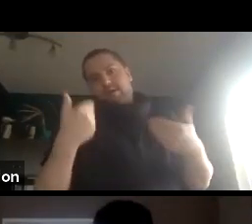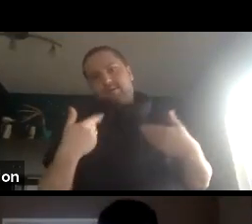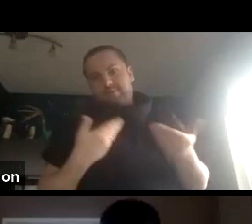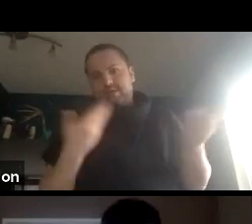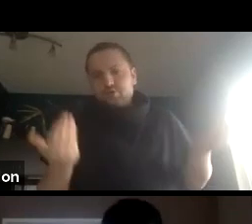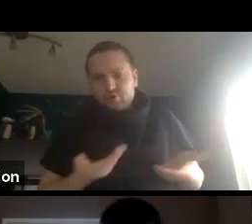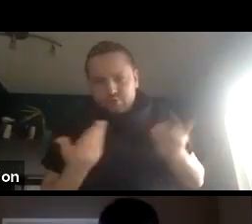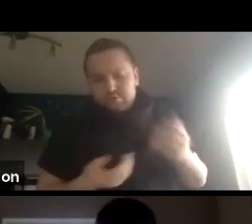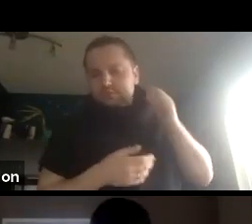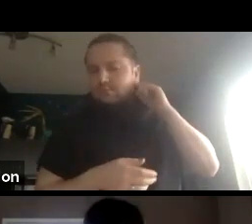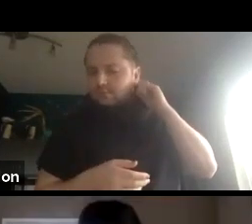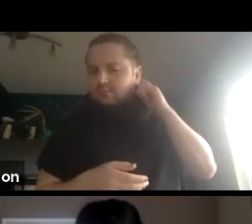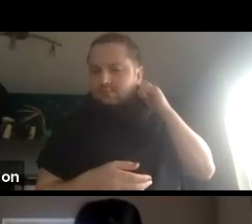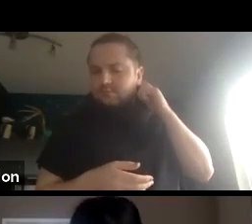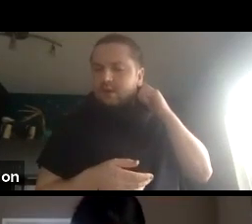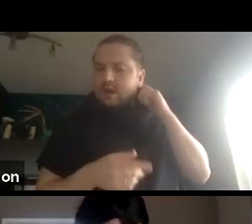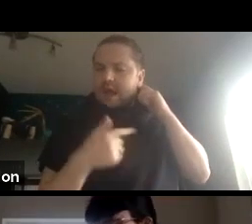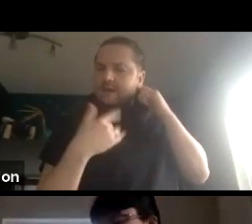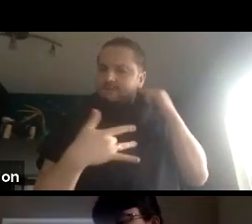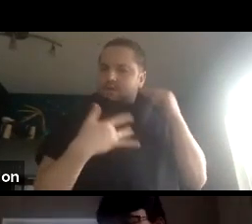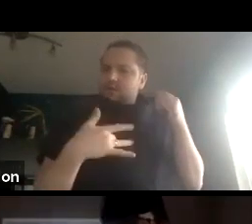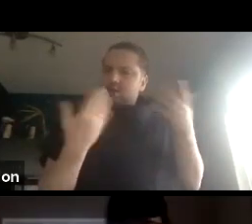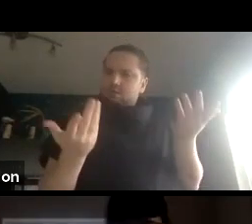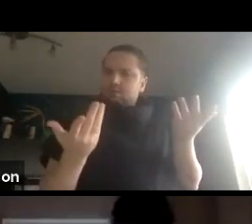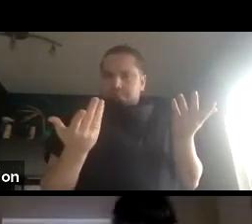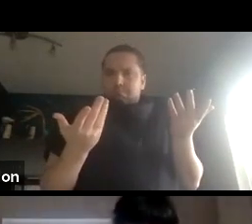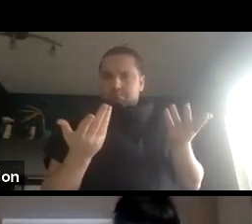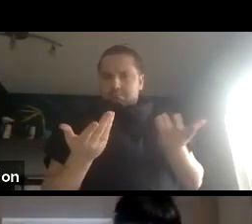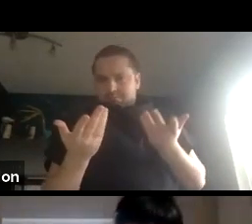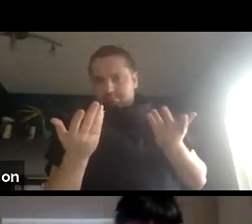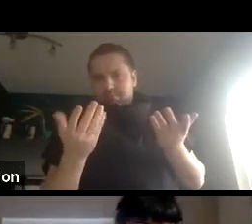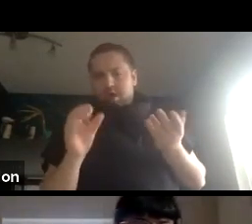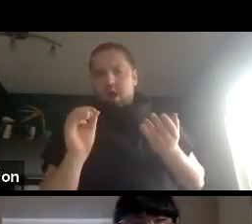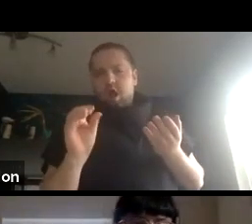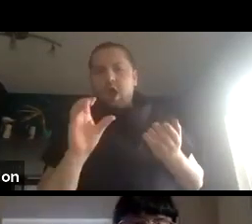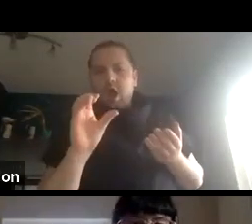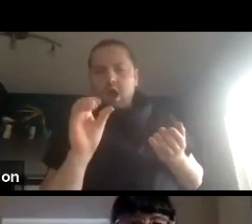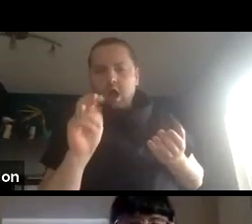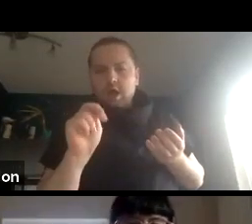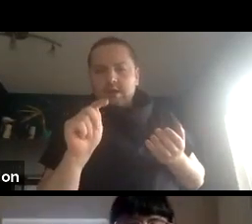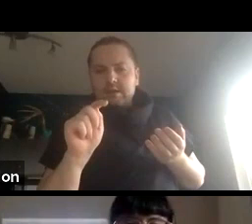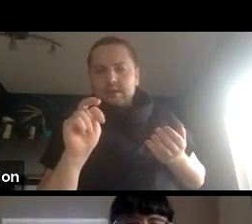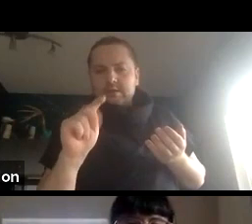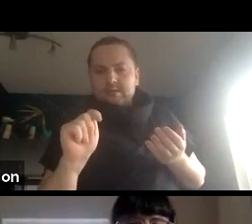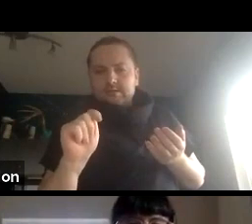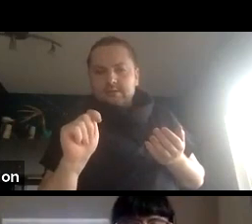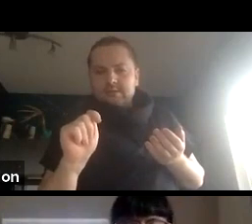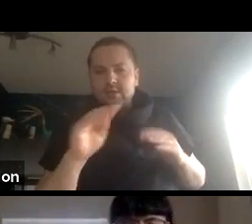obviously there's some areas of improvement, but I'm very grateful to be in this environment.